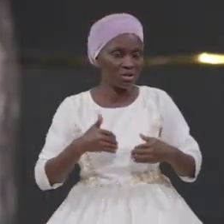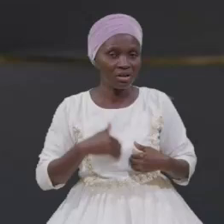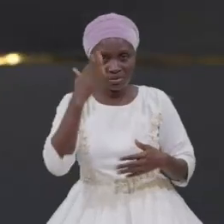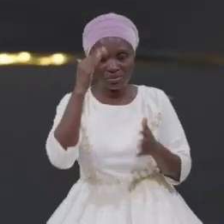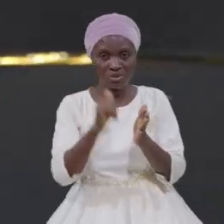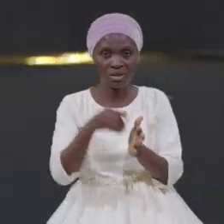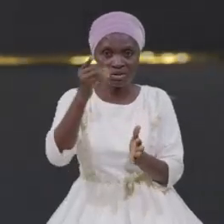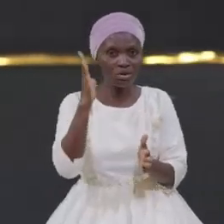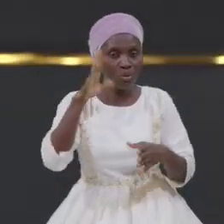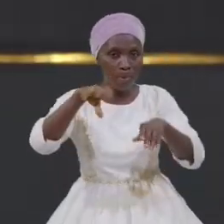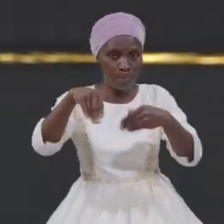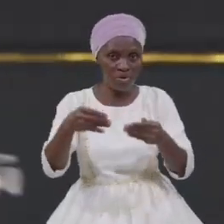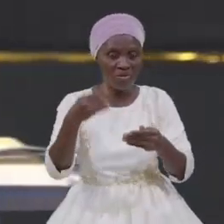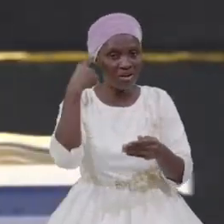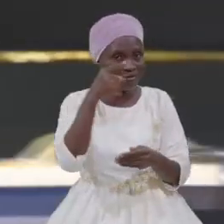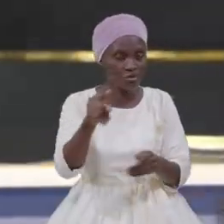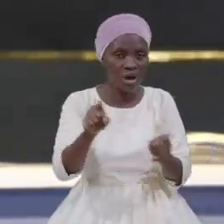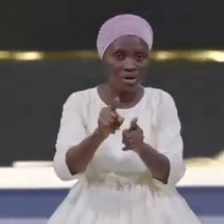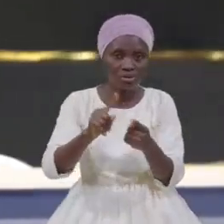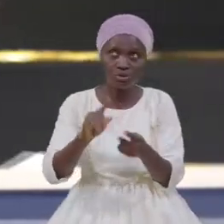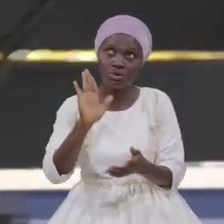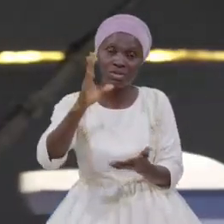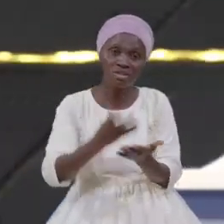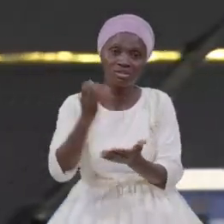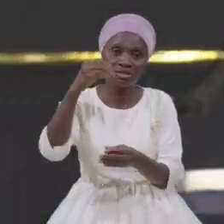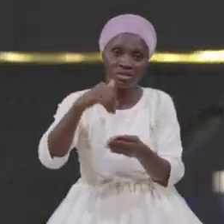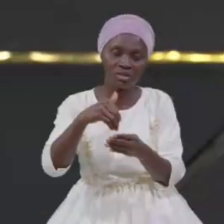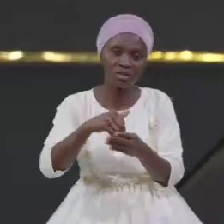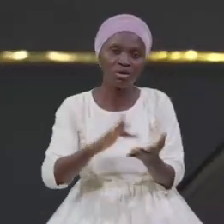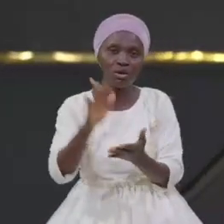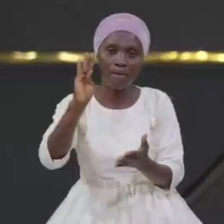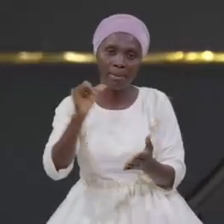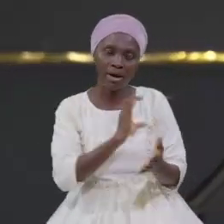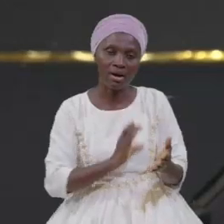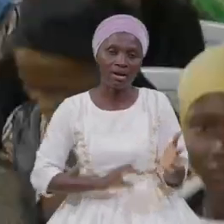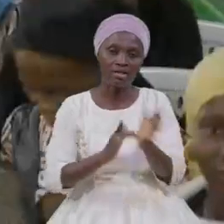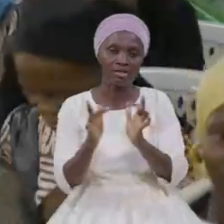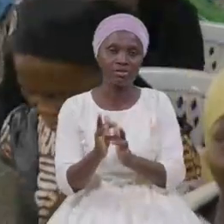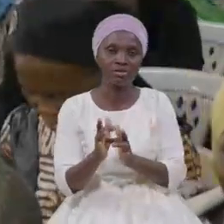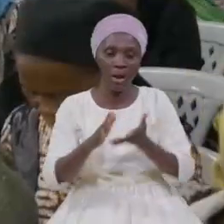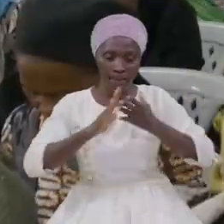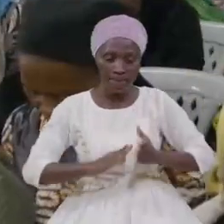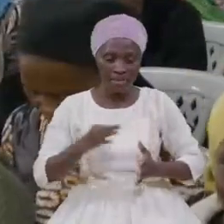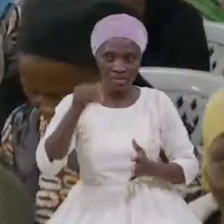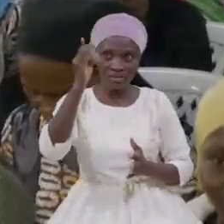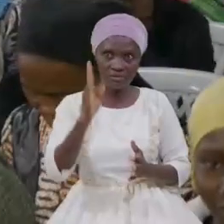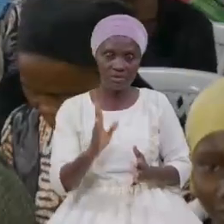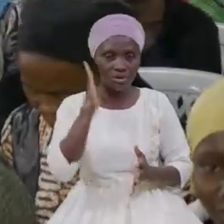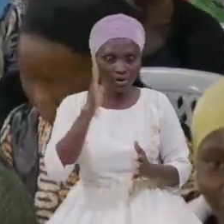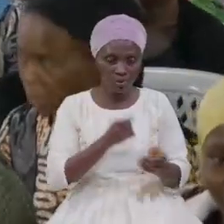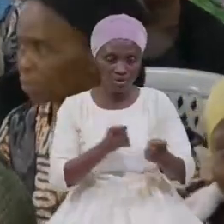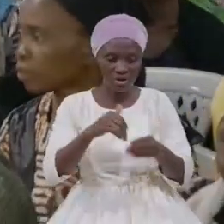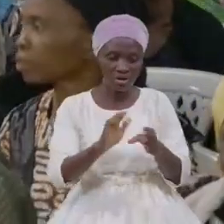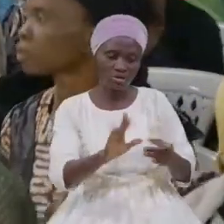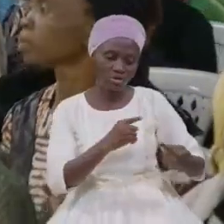Christ Jesus. There's the peace of God. It will reign in your heart. That whatever